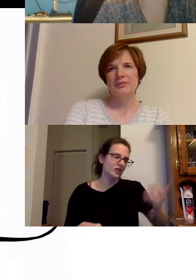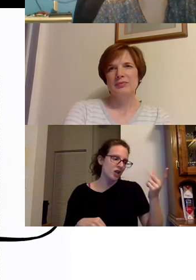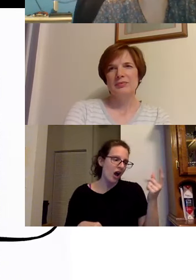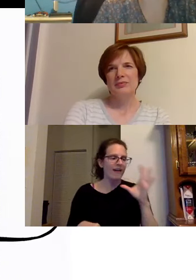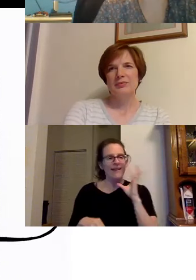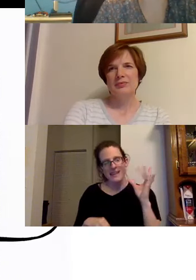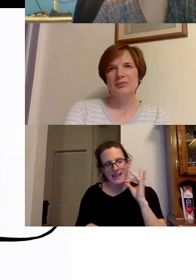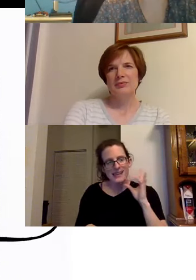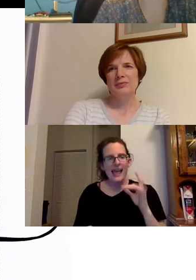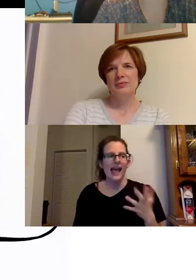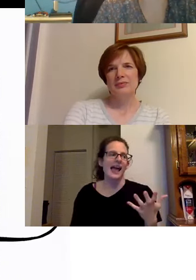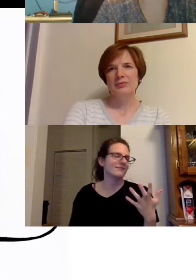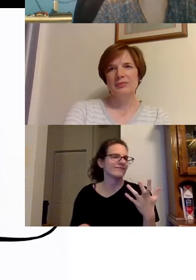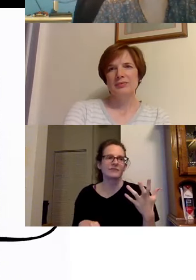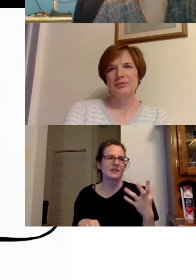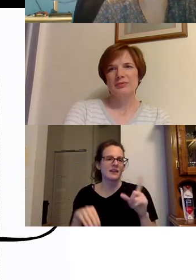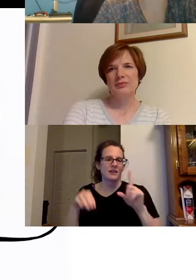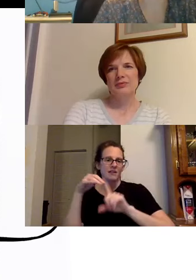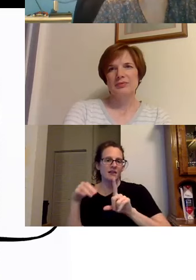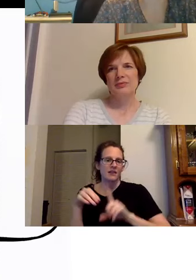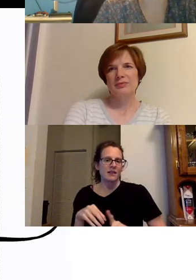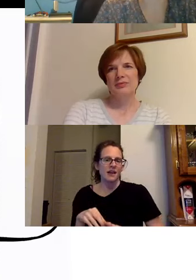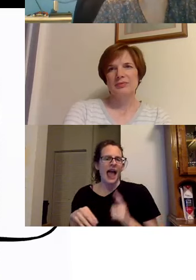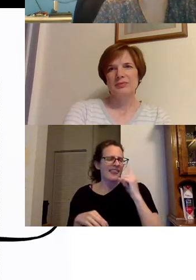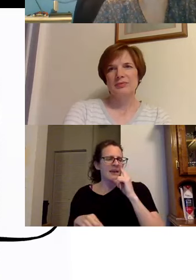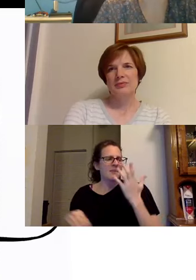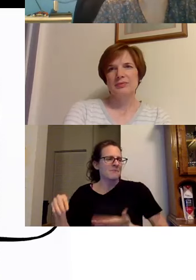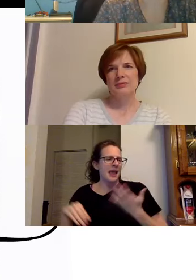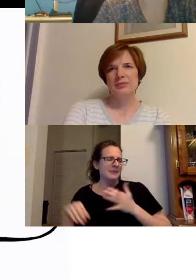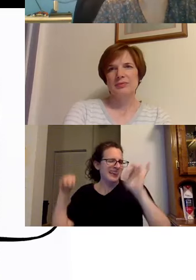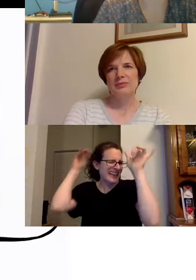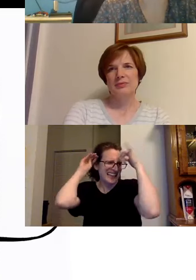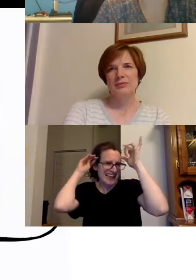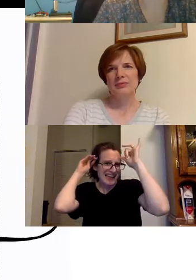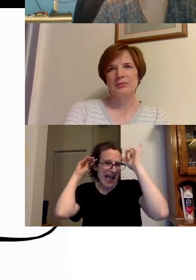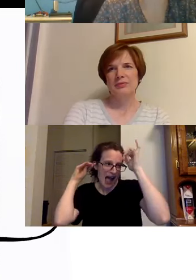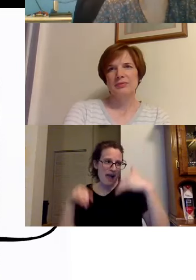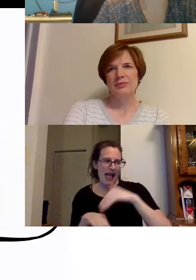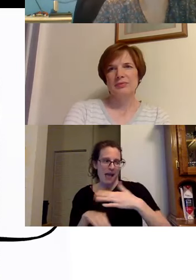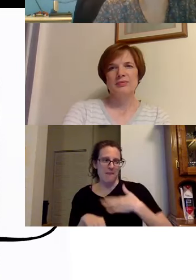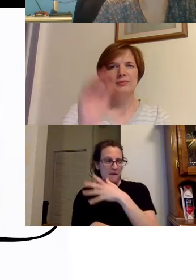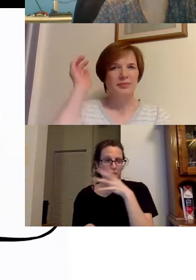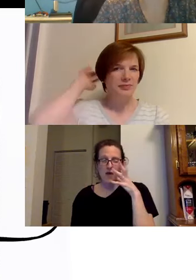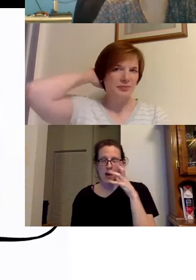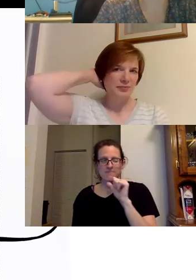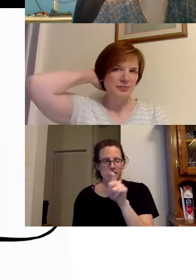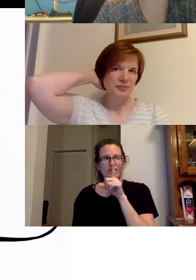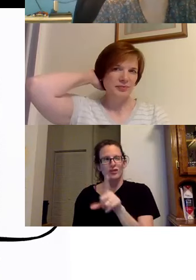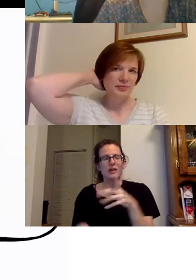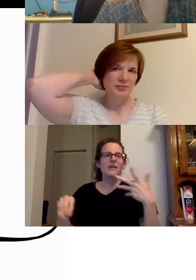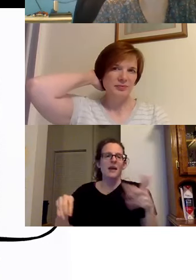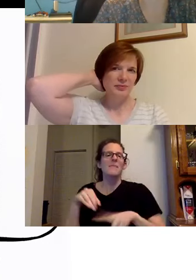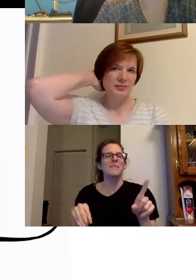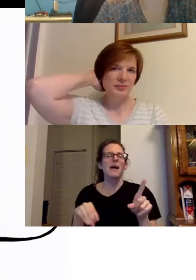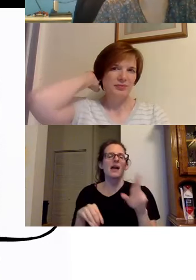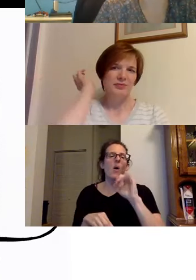cat that we had before, and I want to say maybe we've even used them on our cows. I'm not for certain about that, but oils can be used for many,